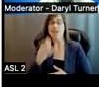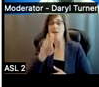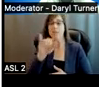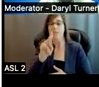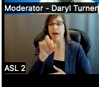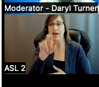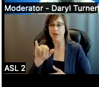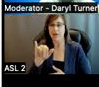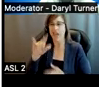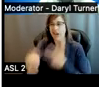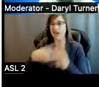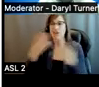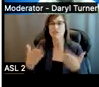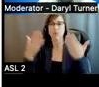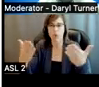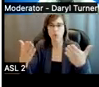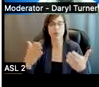proposals. Next, please.